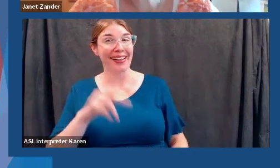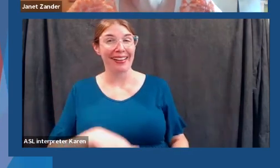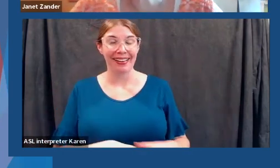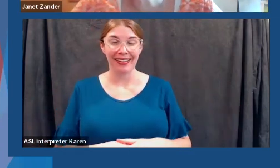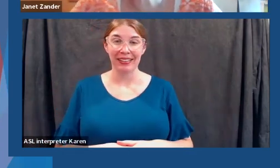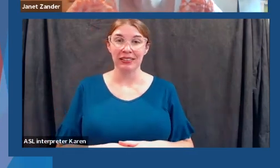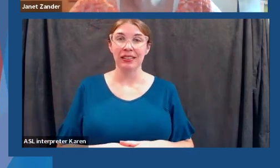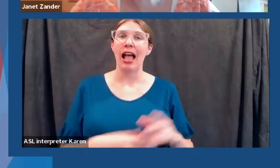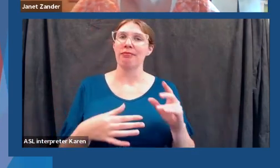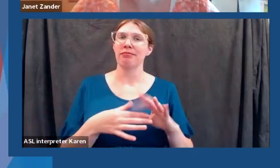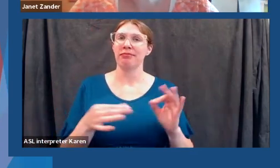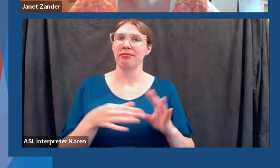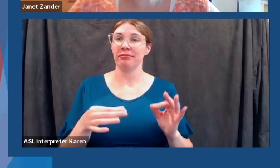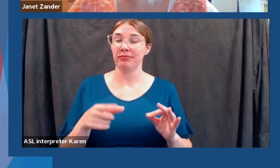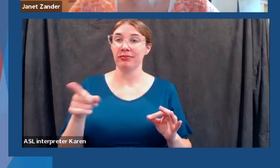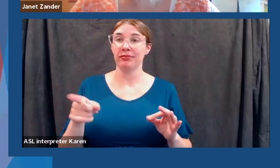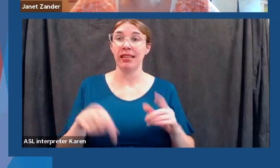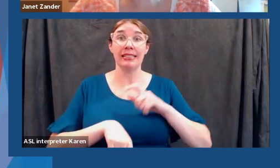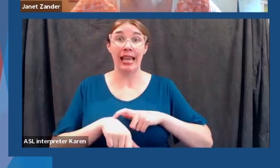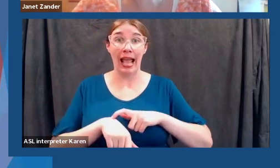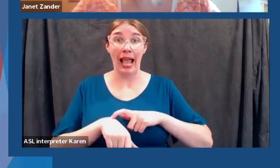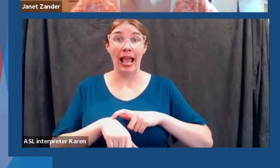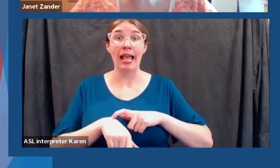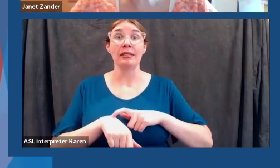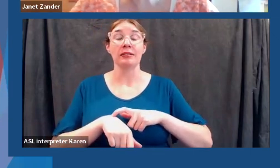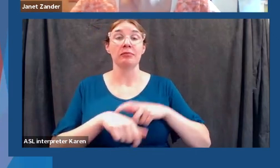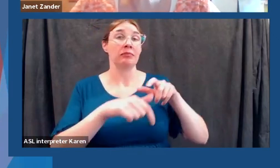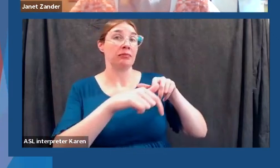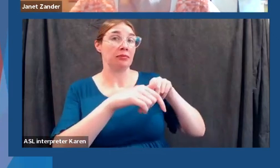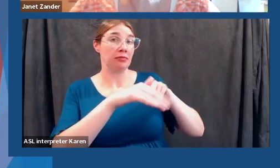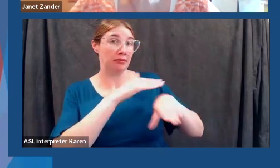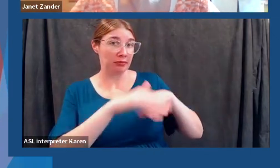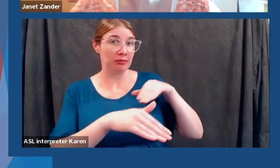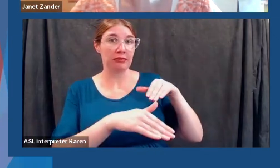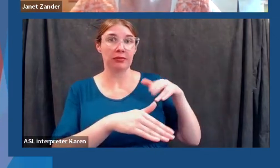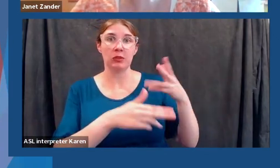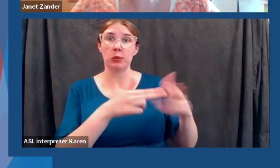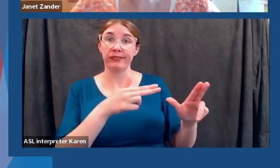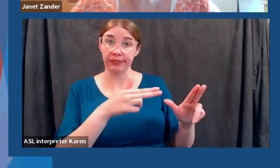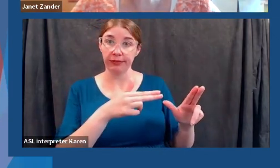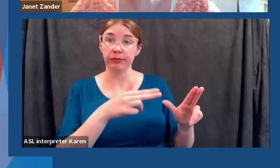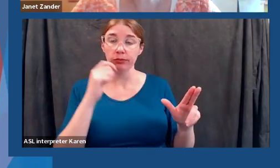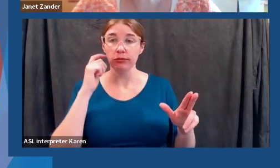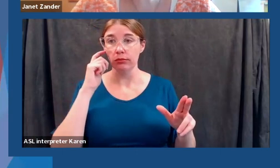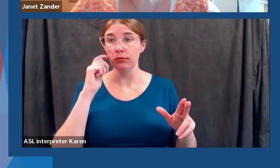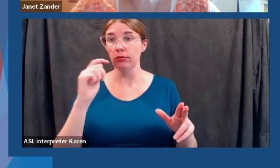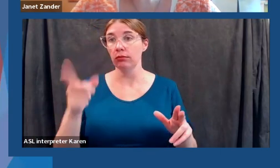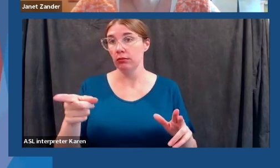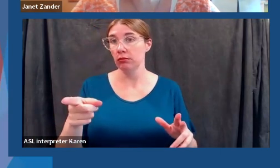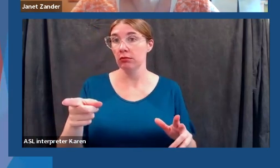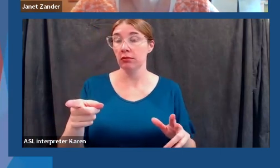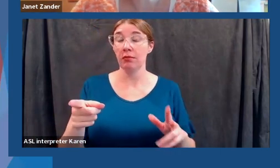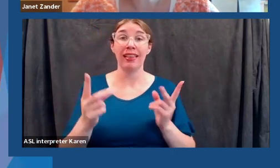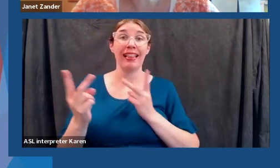this sort of short timeline that special voting deputies have to come out to care facilities. As you can see on this slide, those